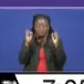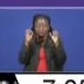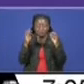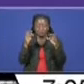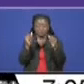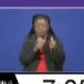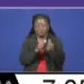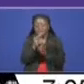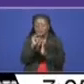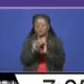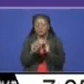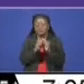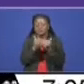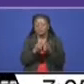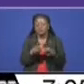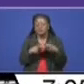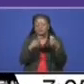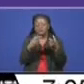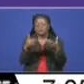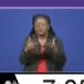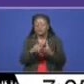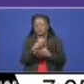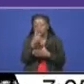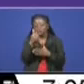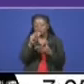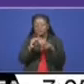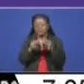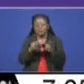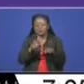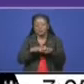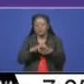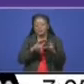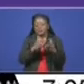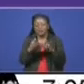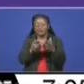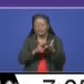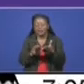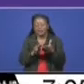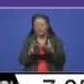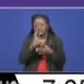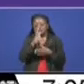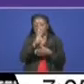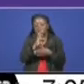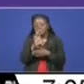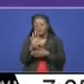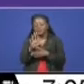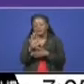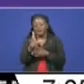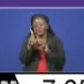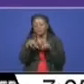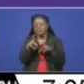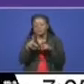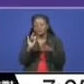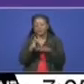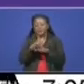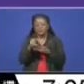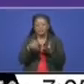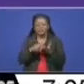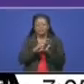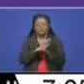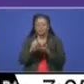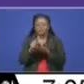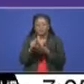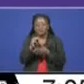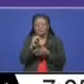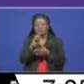NEMA, issuing its latest numbers on the death toll from Hurricane Dorian at 65. Earlier this week, NEMA officials noted that